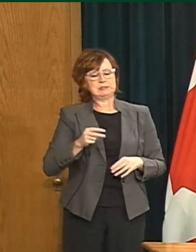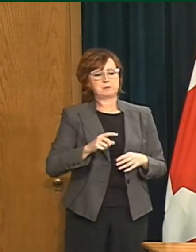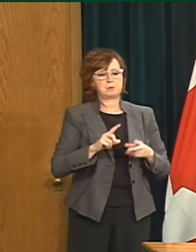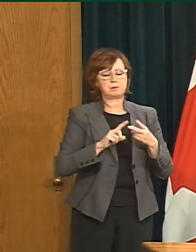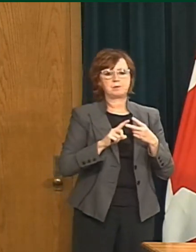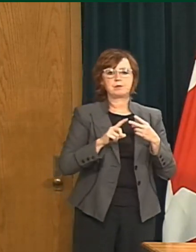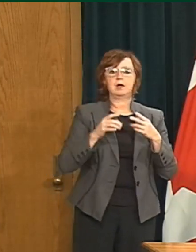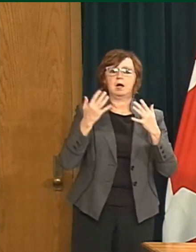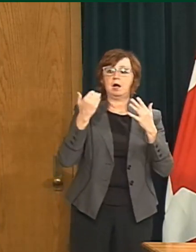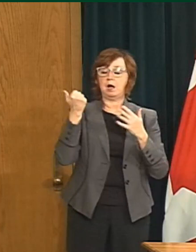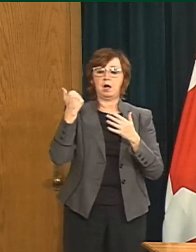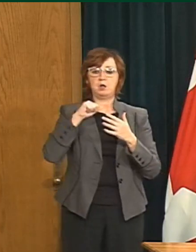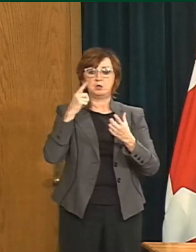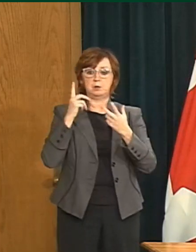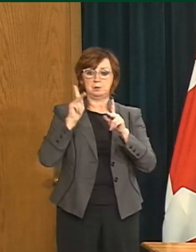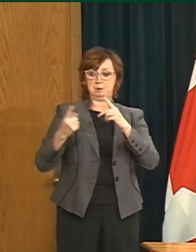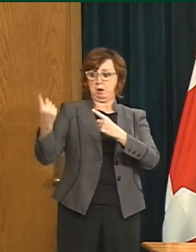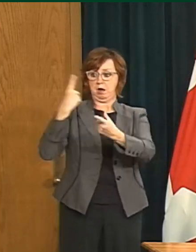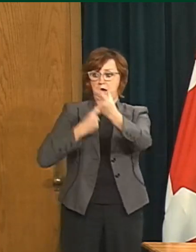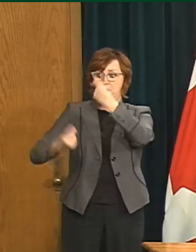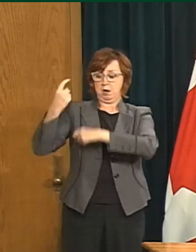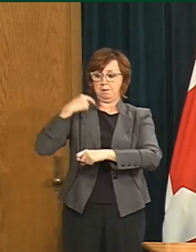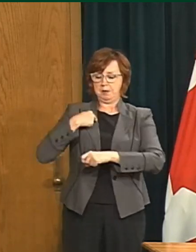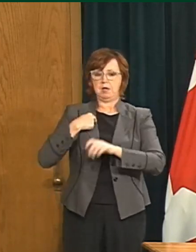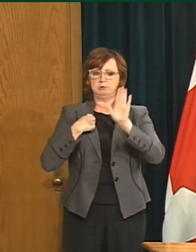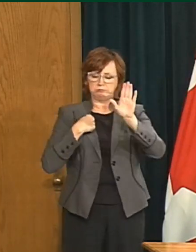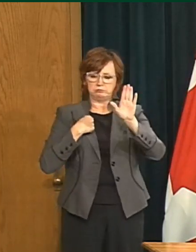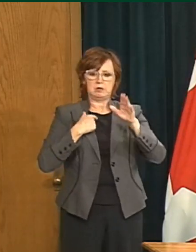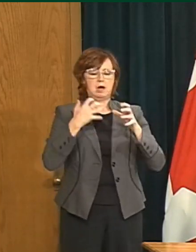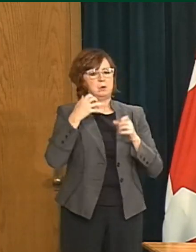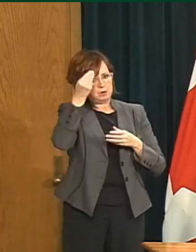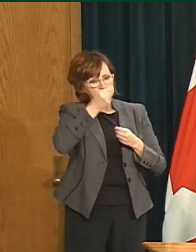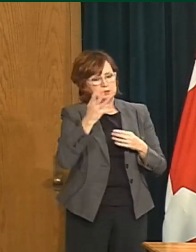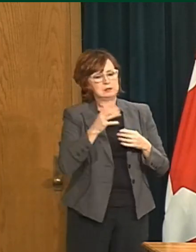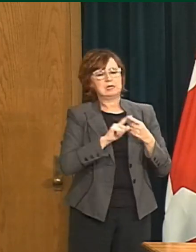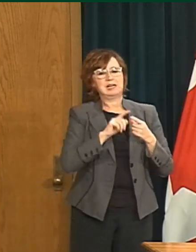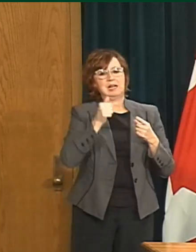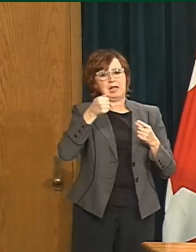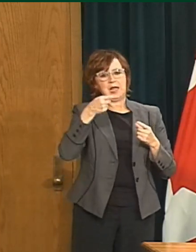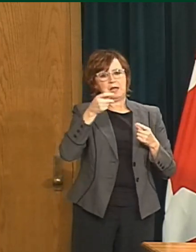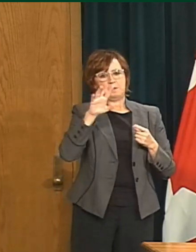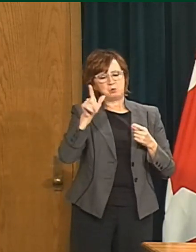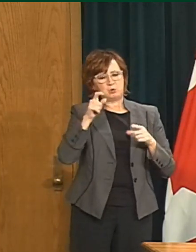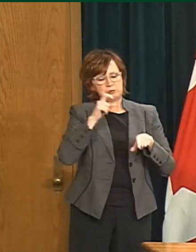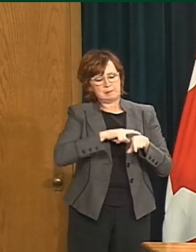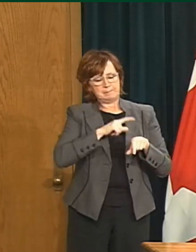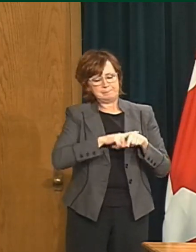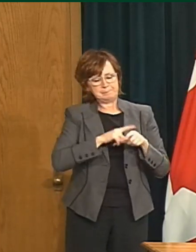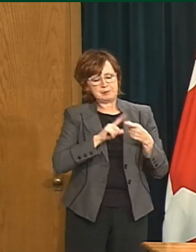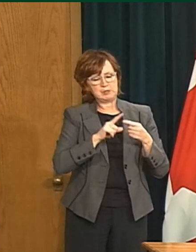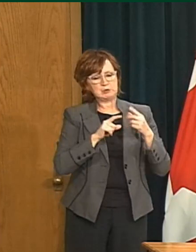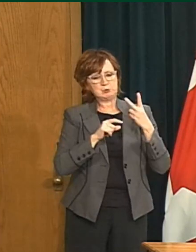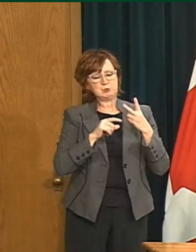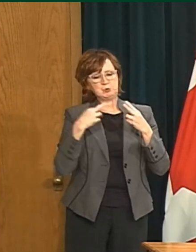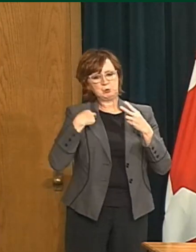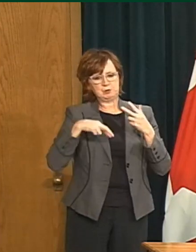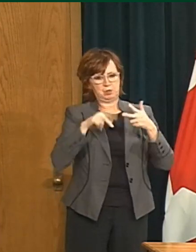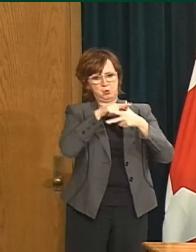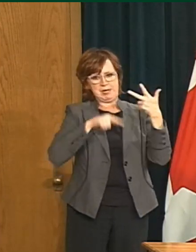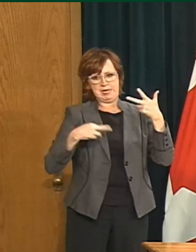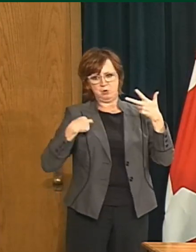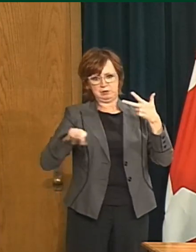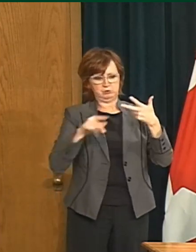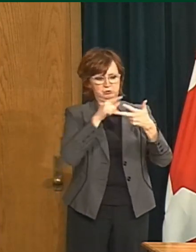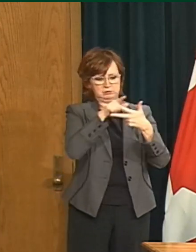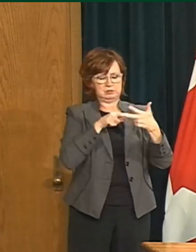that. So as you know, April has many religious observances with Easter, Passover, and Ramadan now